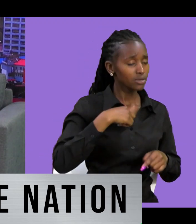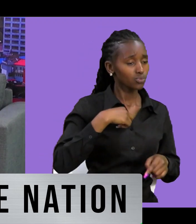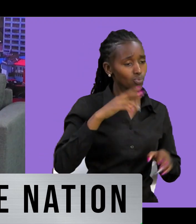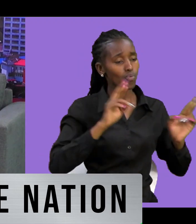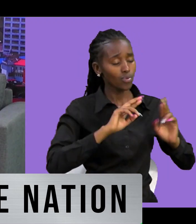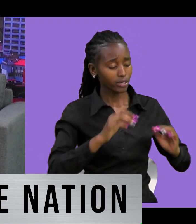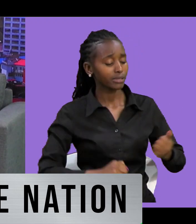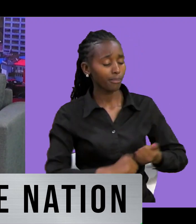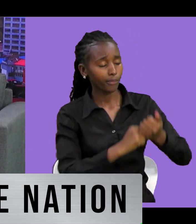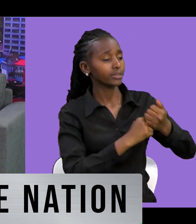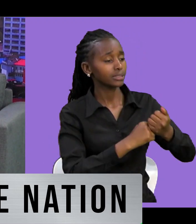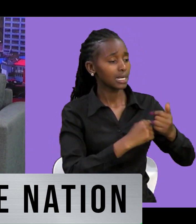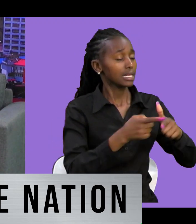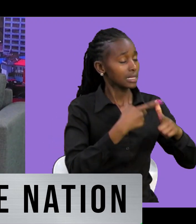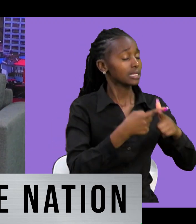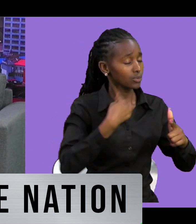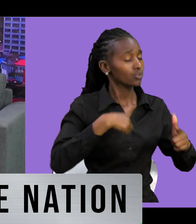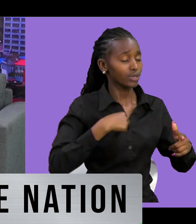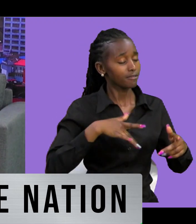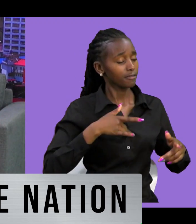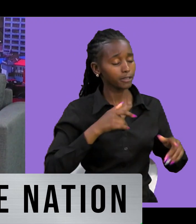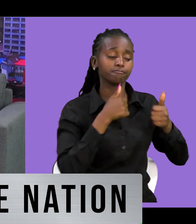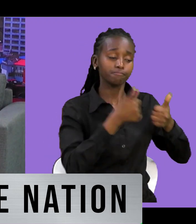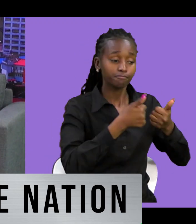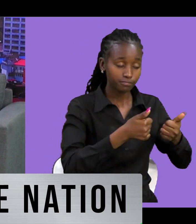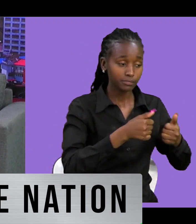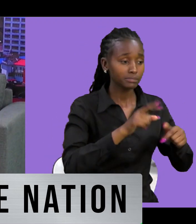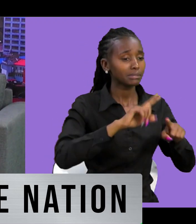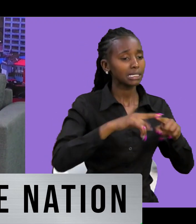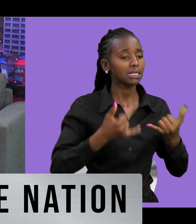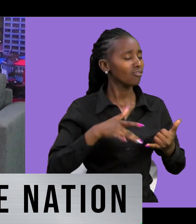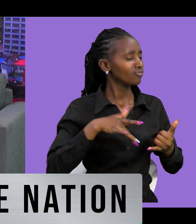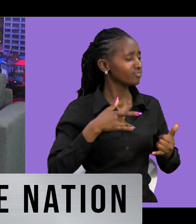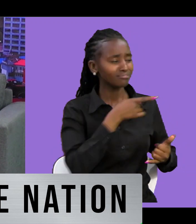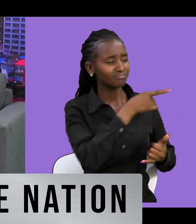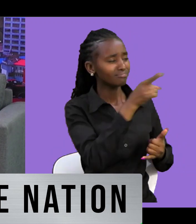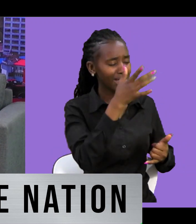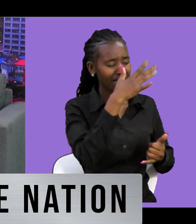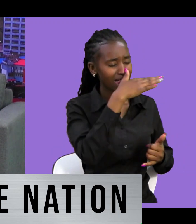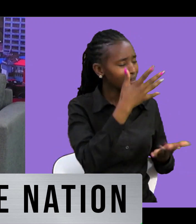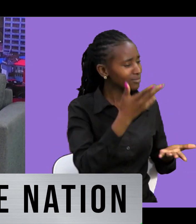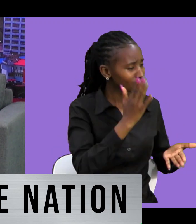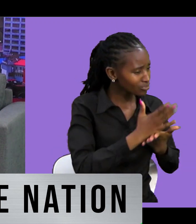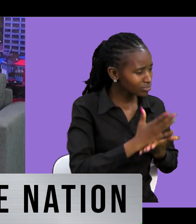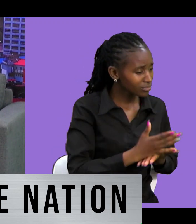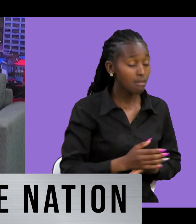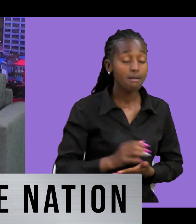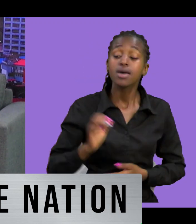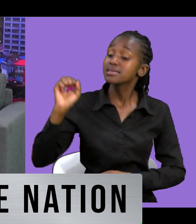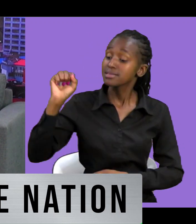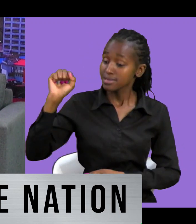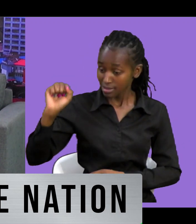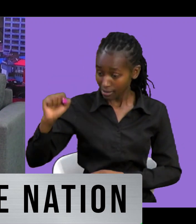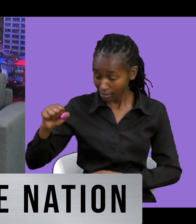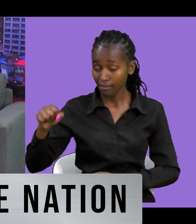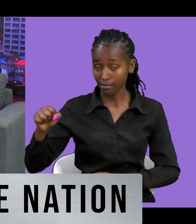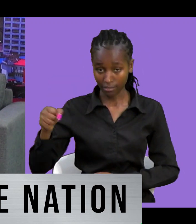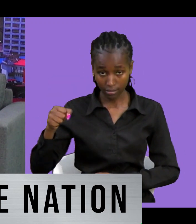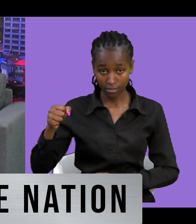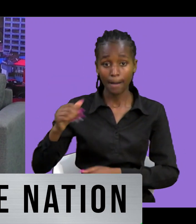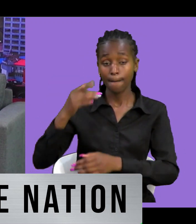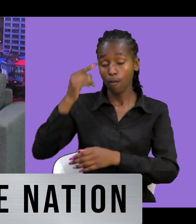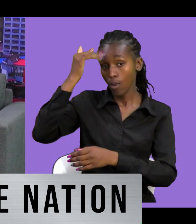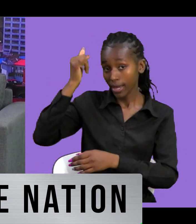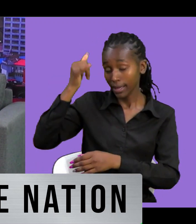it. But right now you feel cheated. Is that am I hearing you correctly? Yes. Because once you